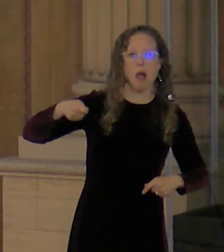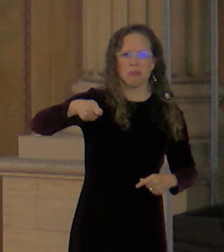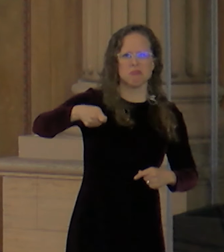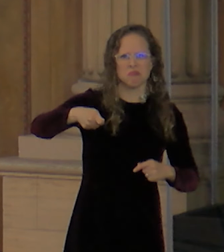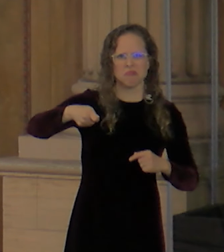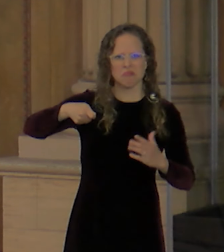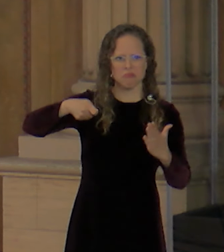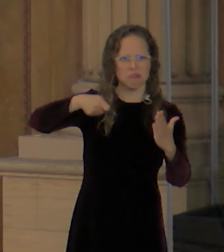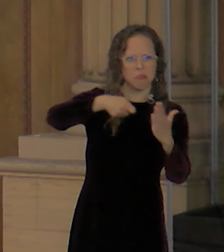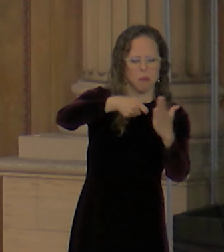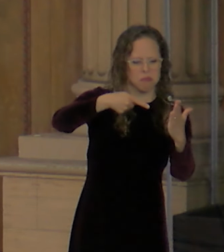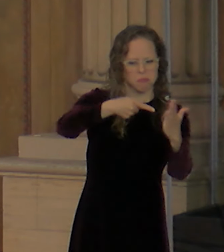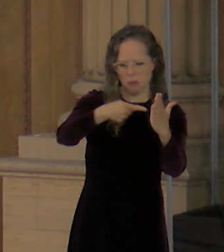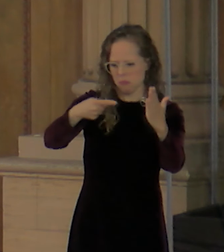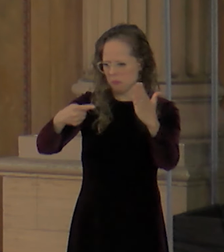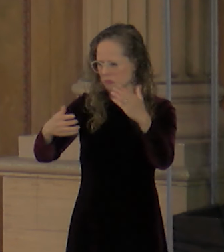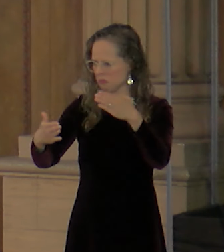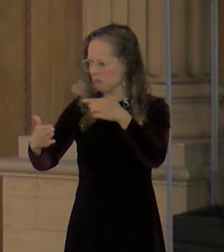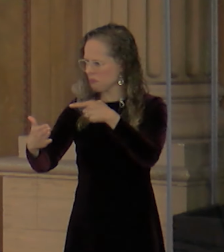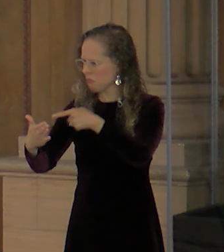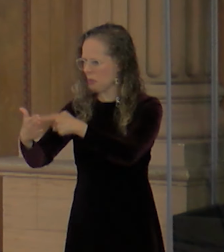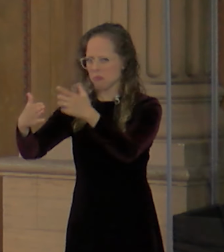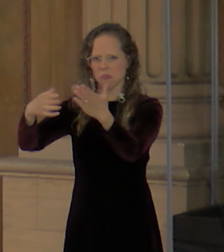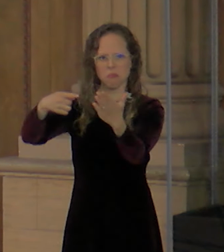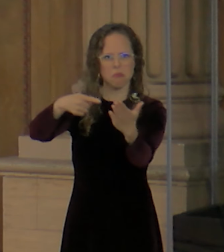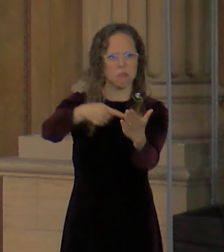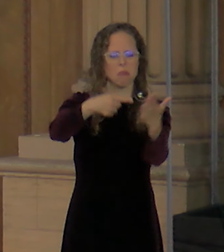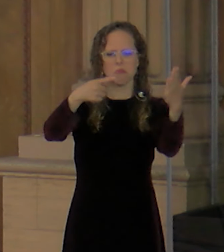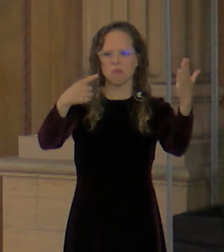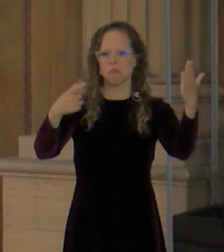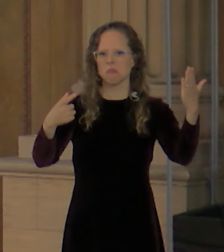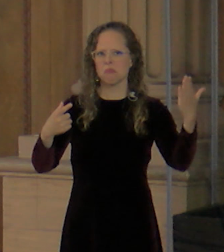dart, or the javelin. He counts iron as straw and